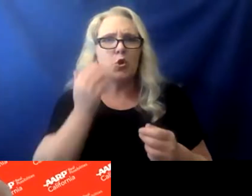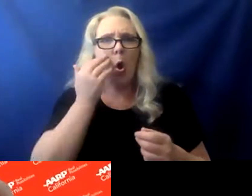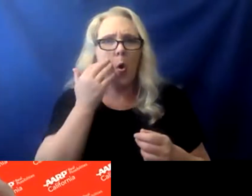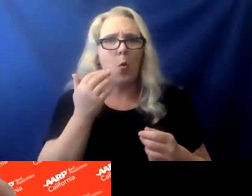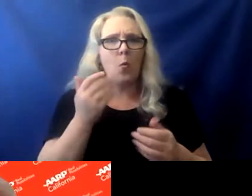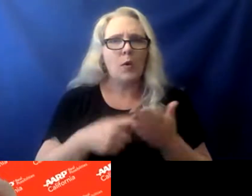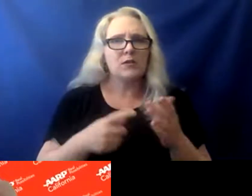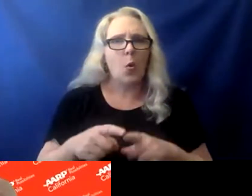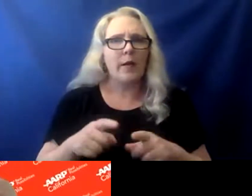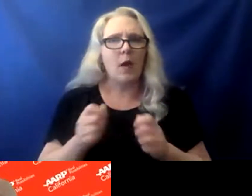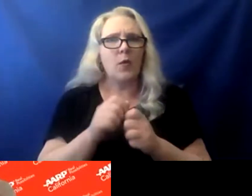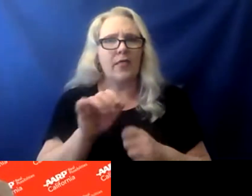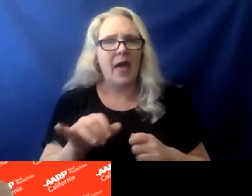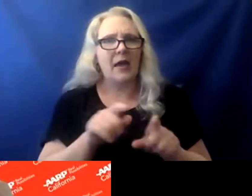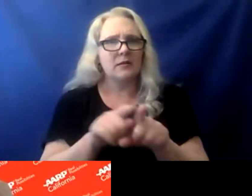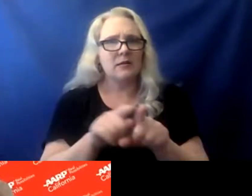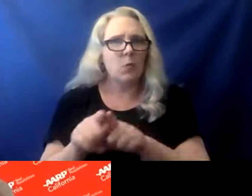Yeah.